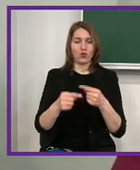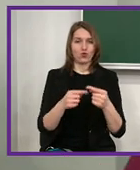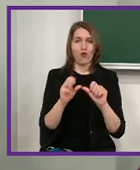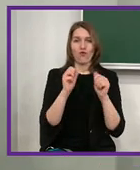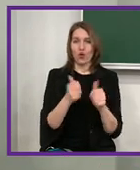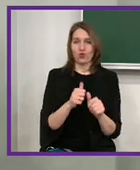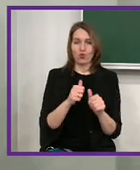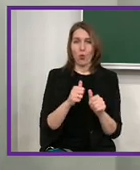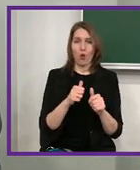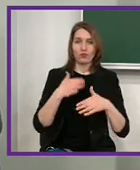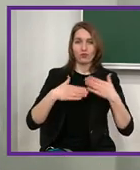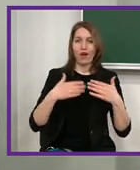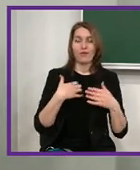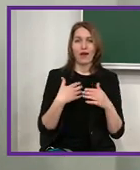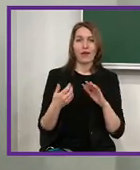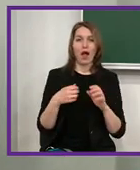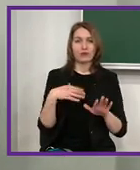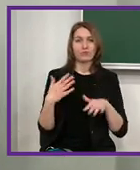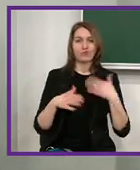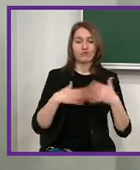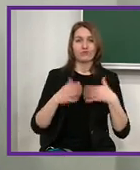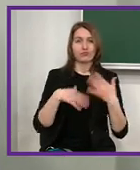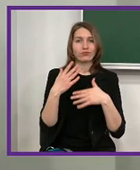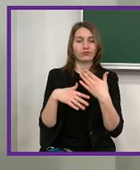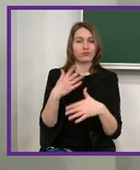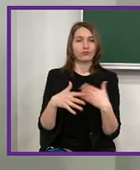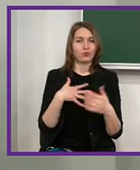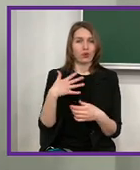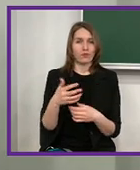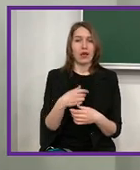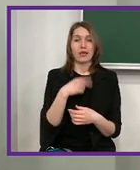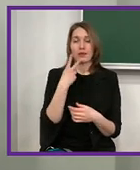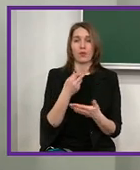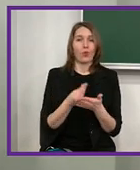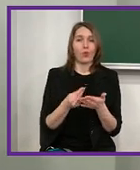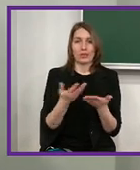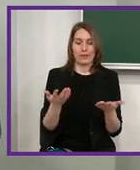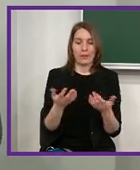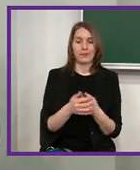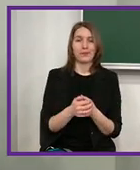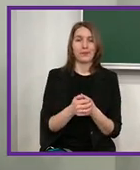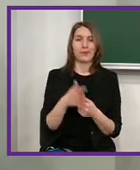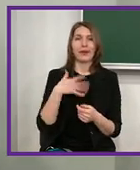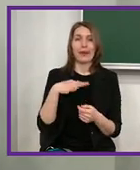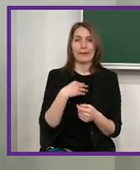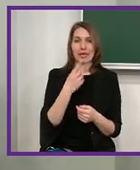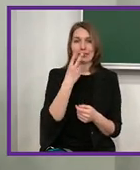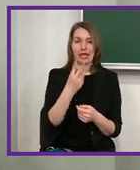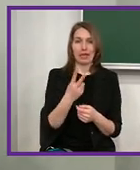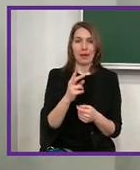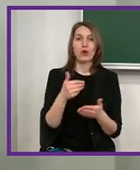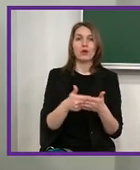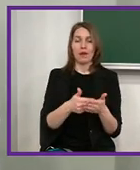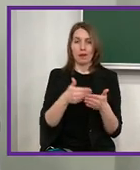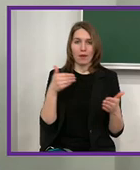the prevention and mitigation strategies, including remediation and grievance mechanisms, are going to vary by